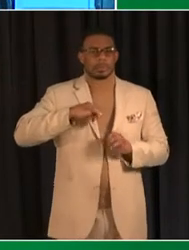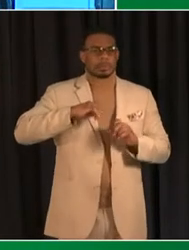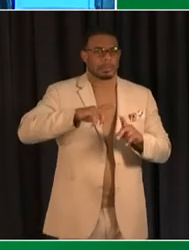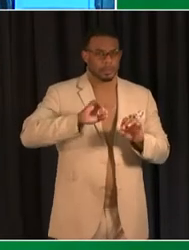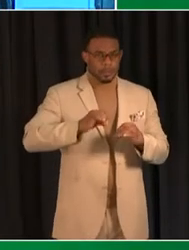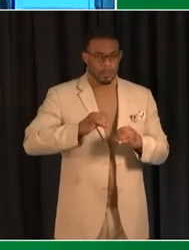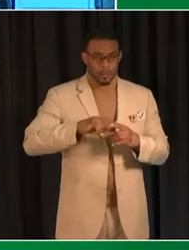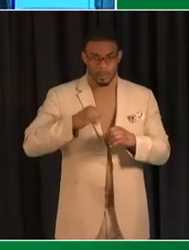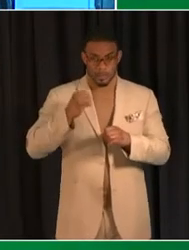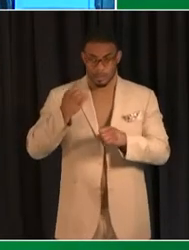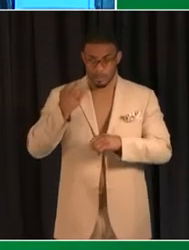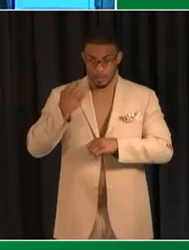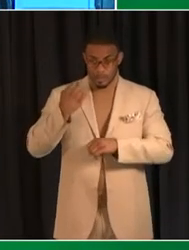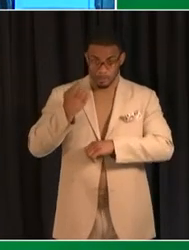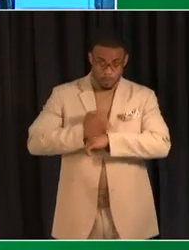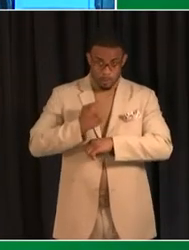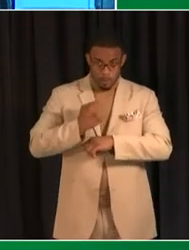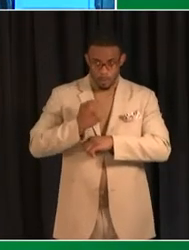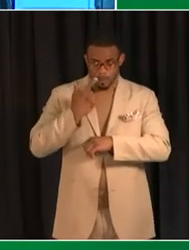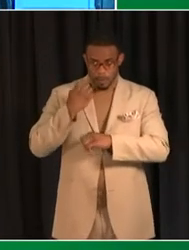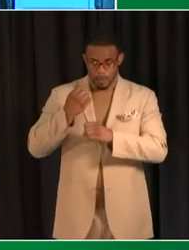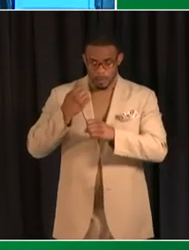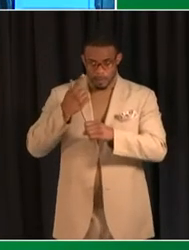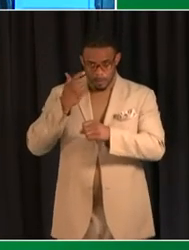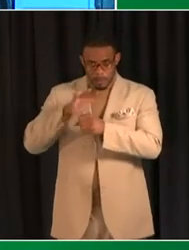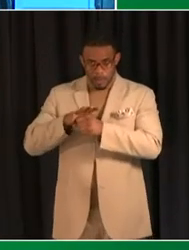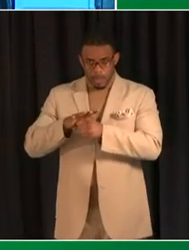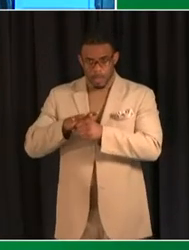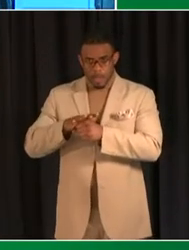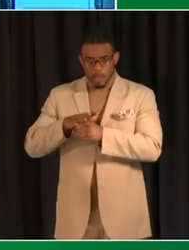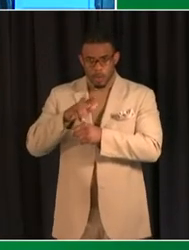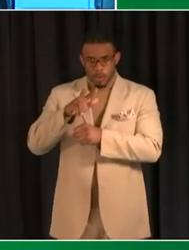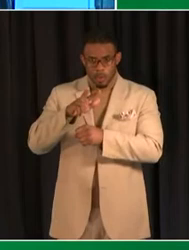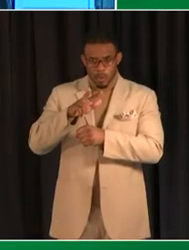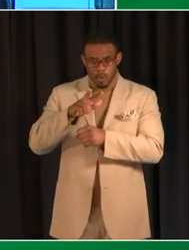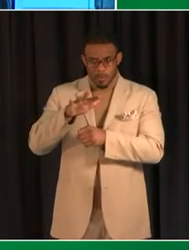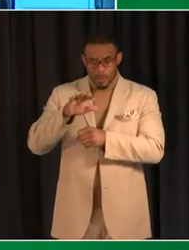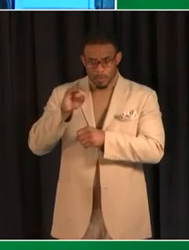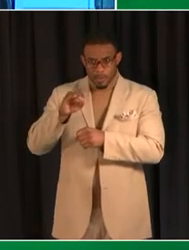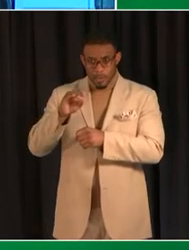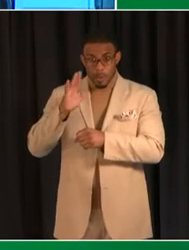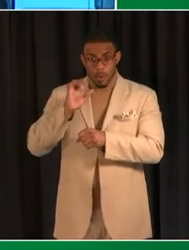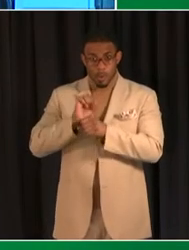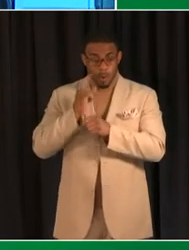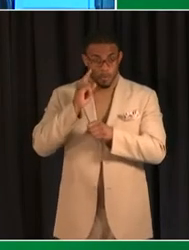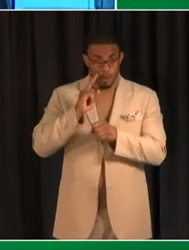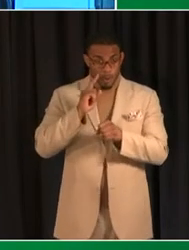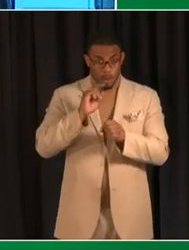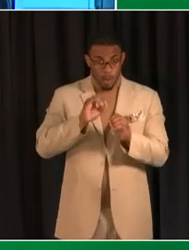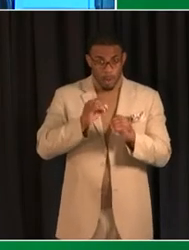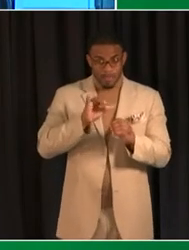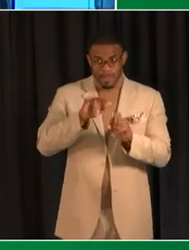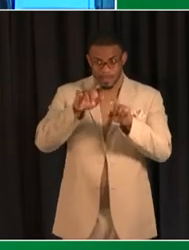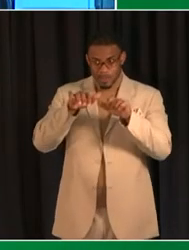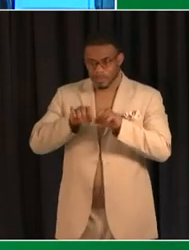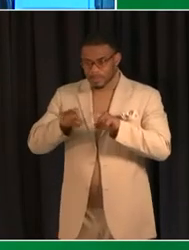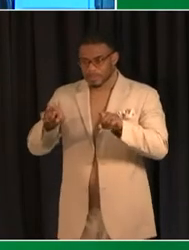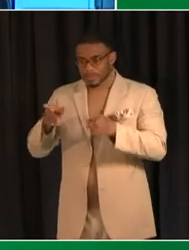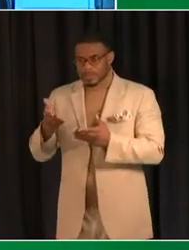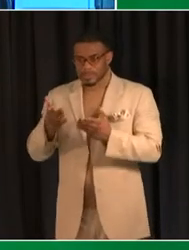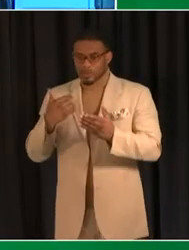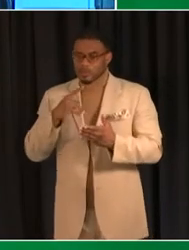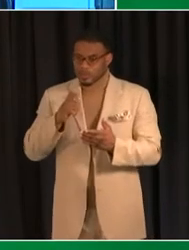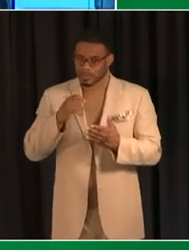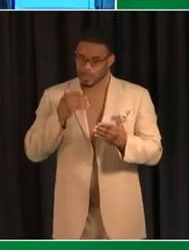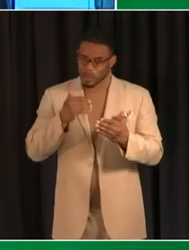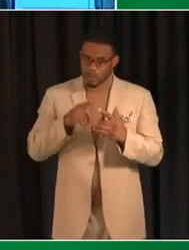the pandemic shut us all down, 3 to 5% of people were working for the office. Our last survey